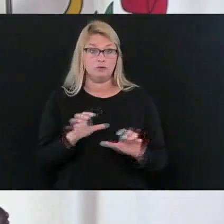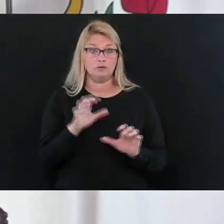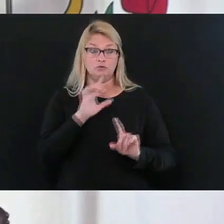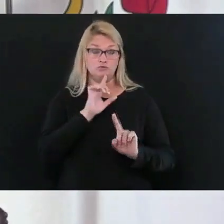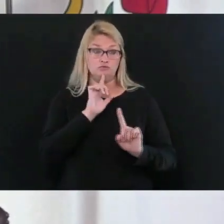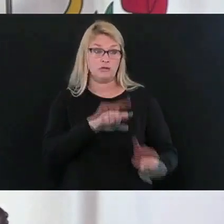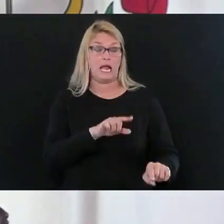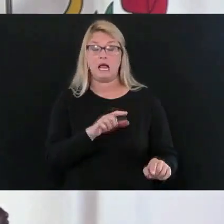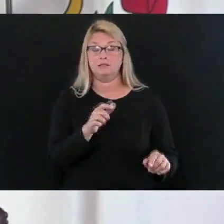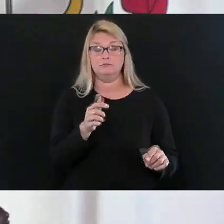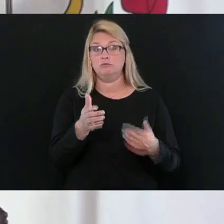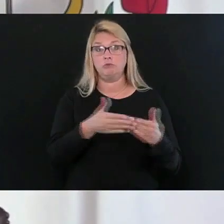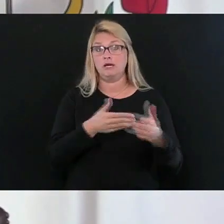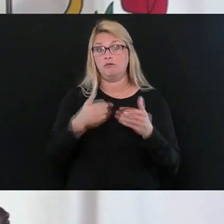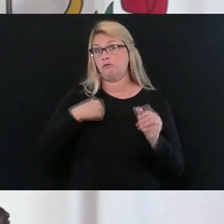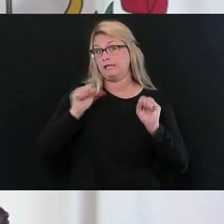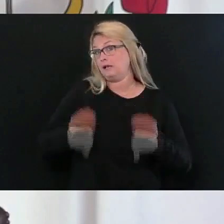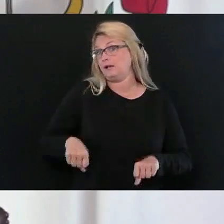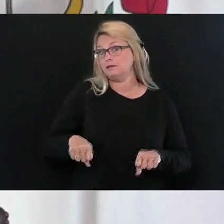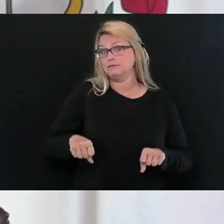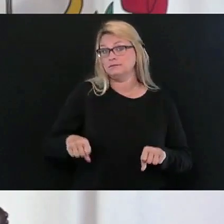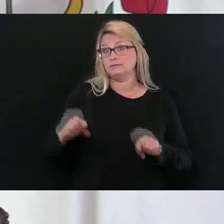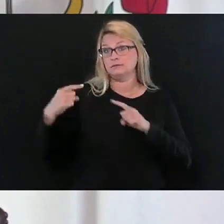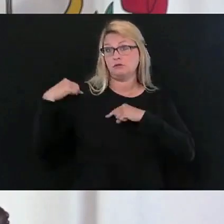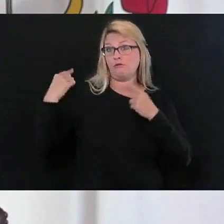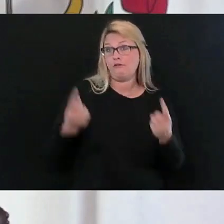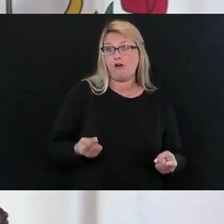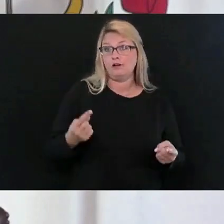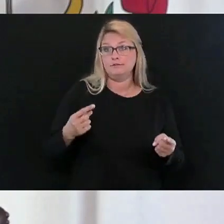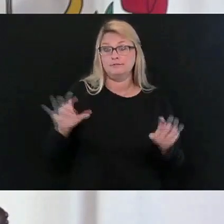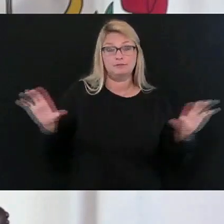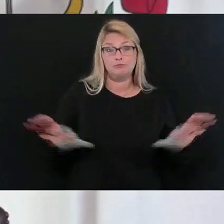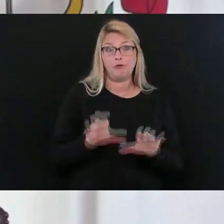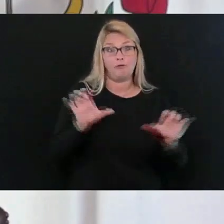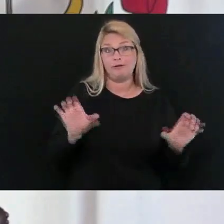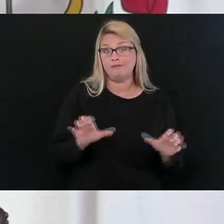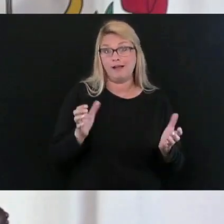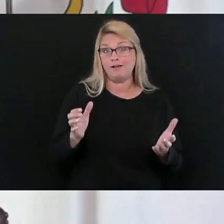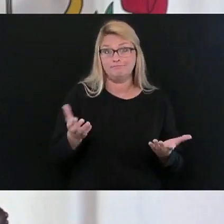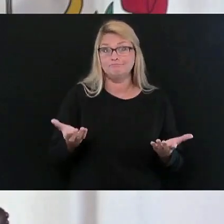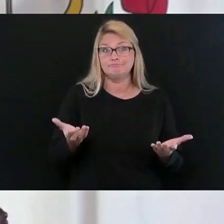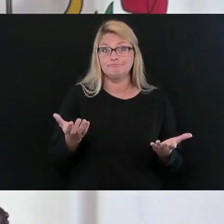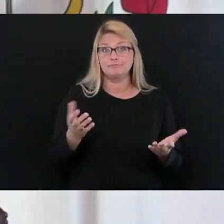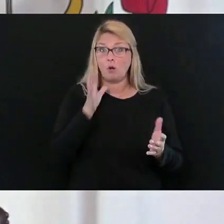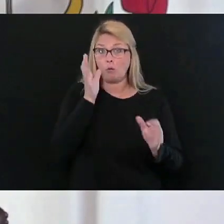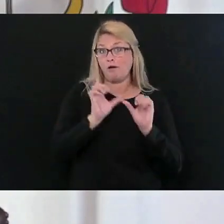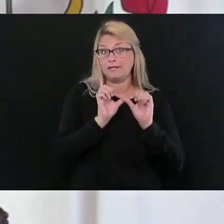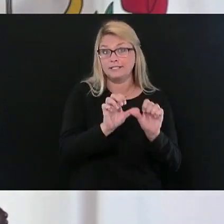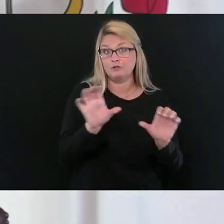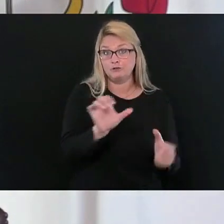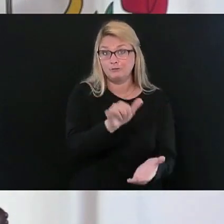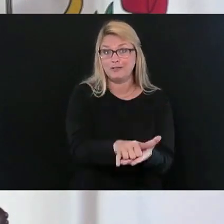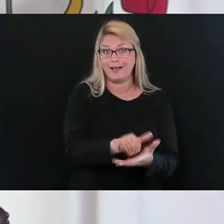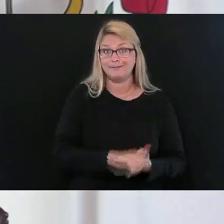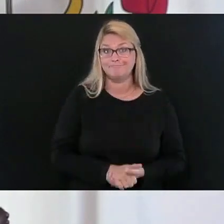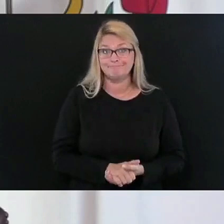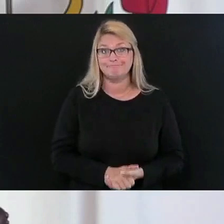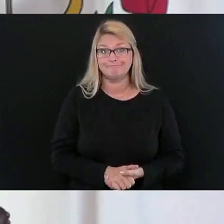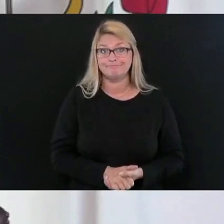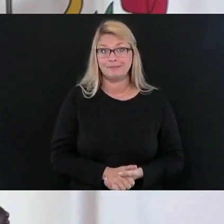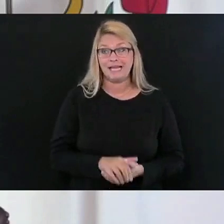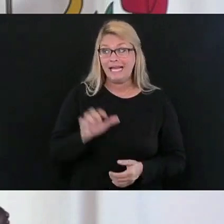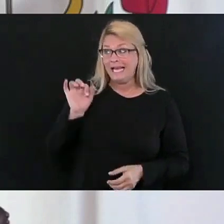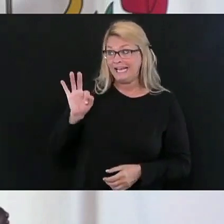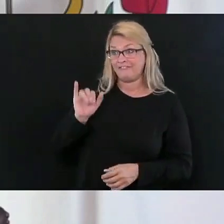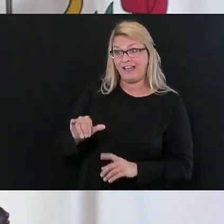I mean, that's we've done it, and that's what we're going to continue to do. If the situation deems that